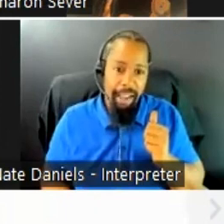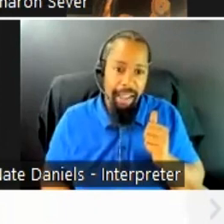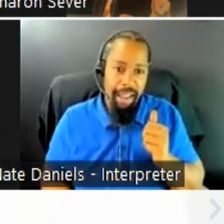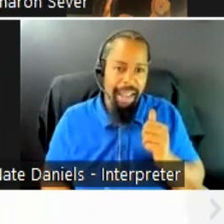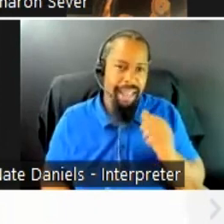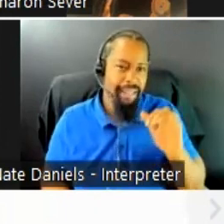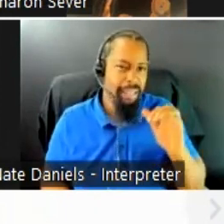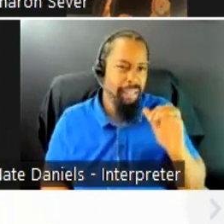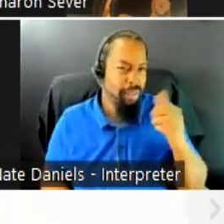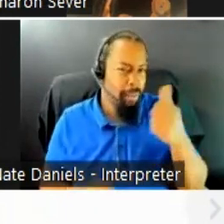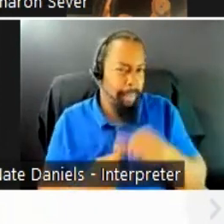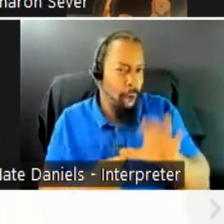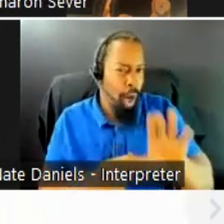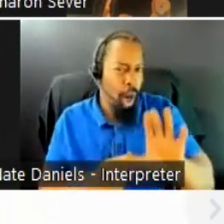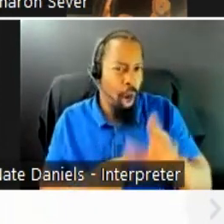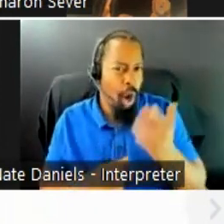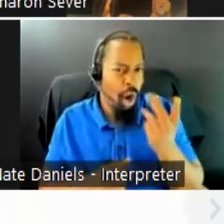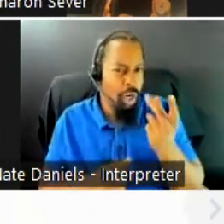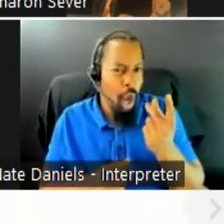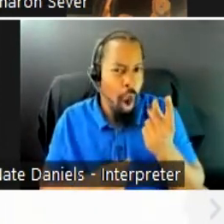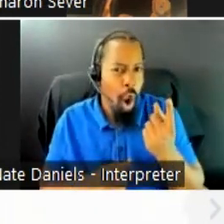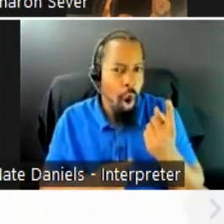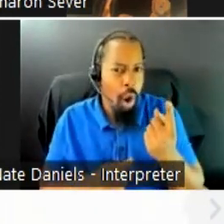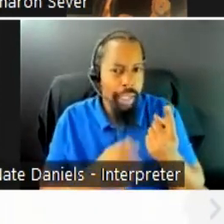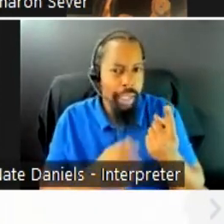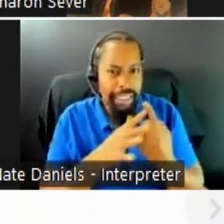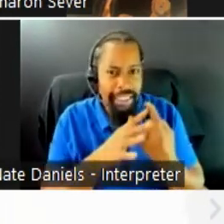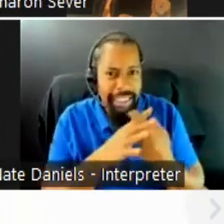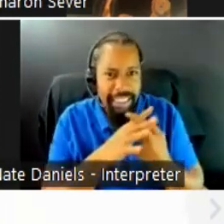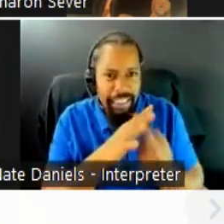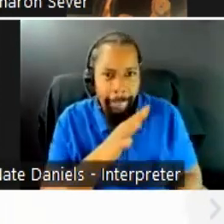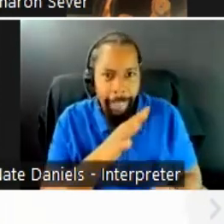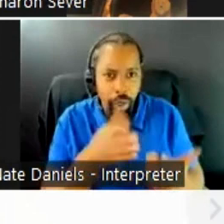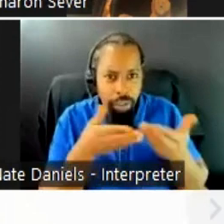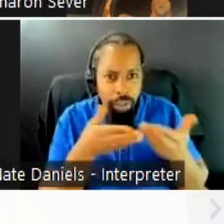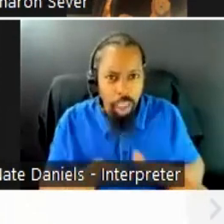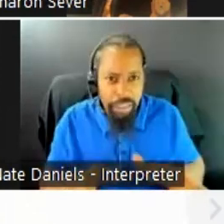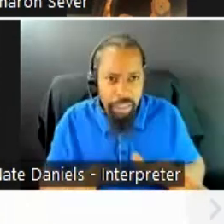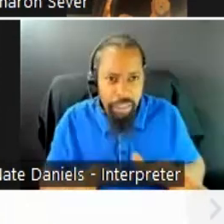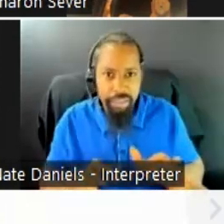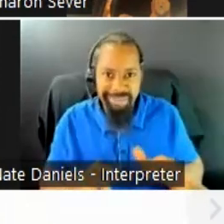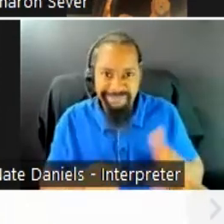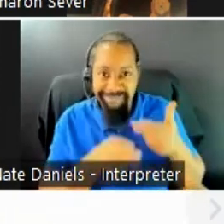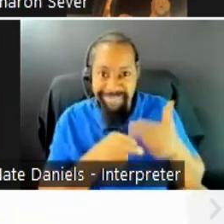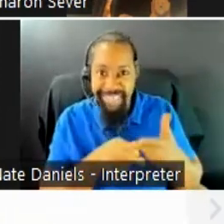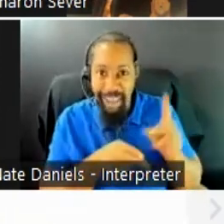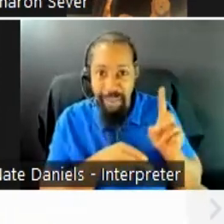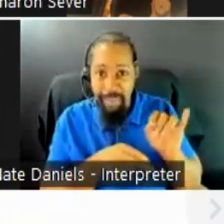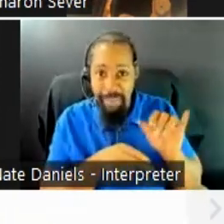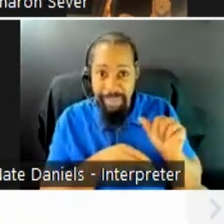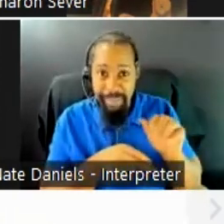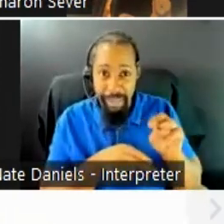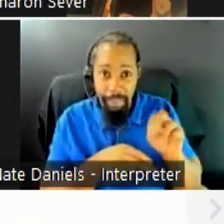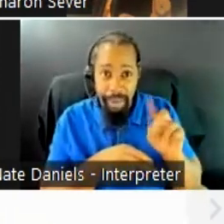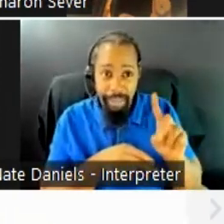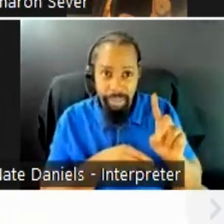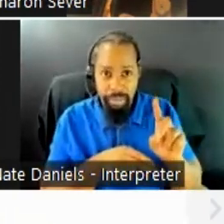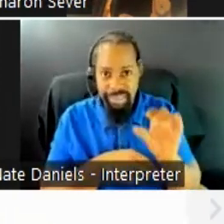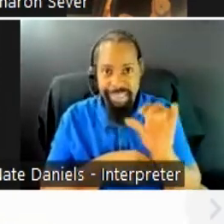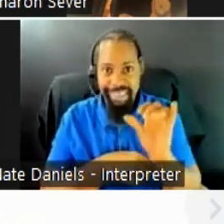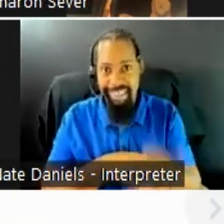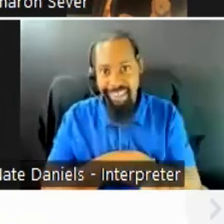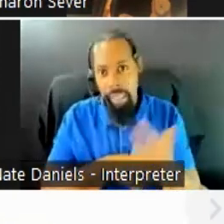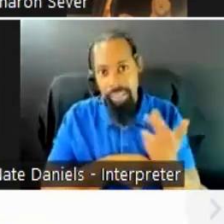disappeared. Oh, yeah. Her name's Diamond, and Paris is looking for her